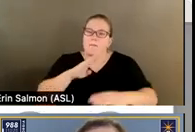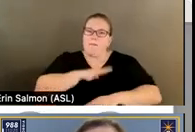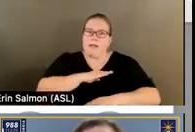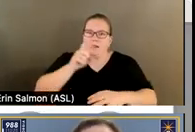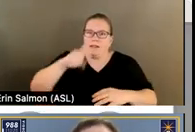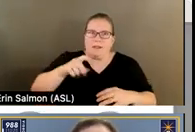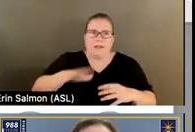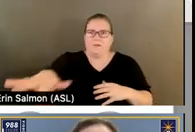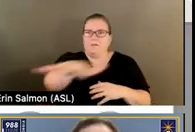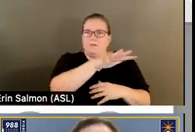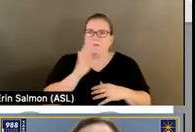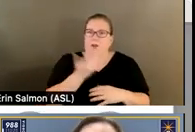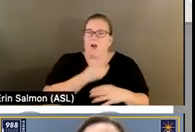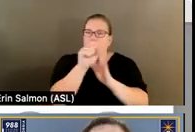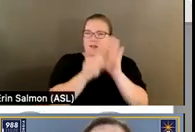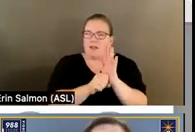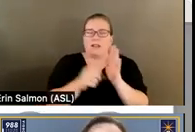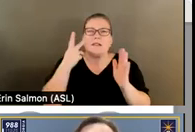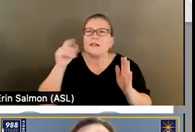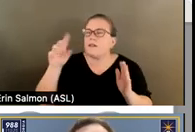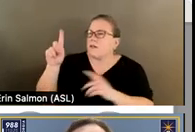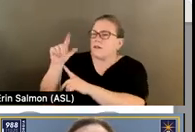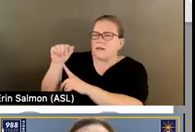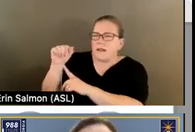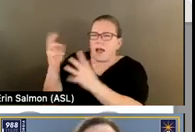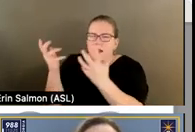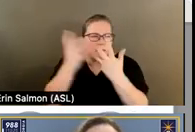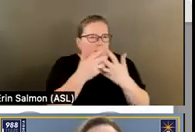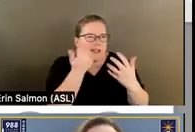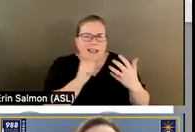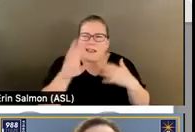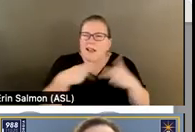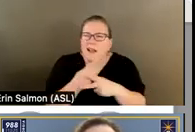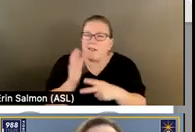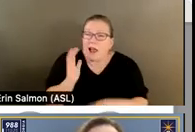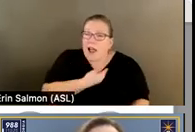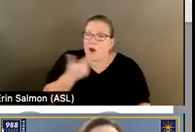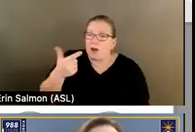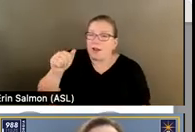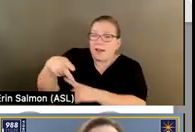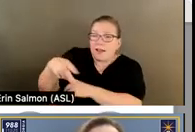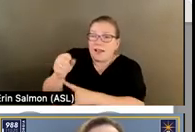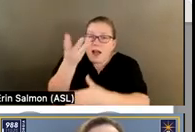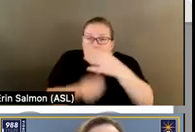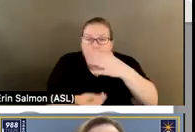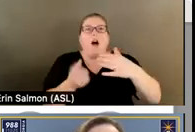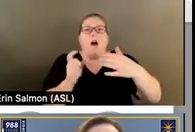data points to see if we can find any sort of trends or gaps that we can fill. Next slide, please.